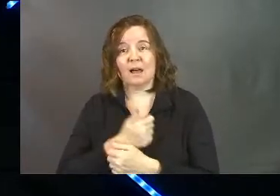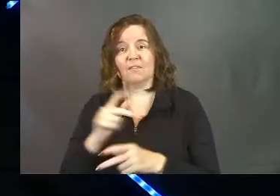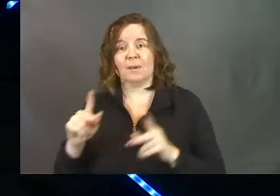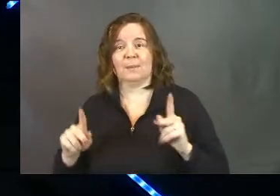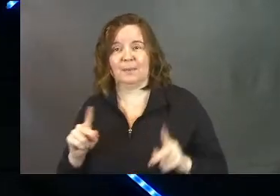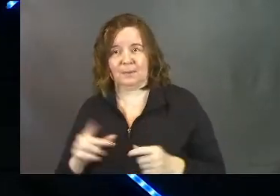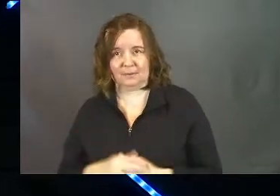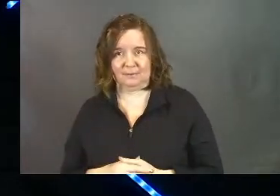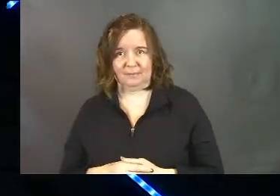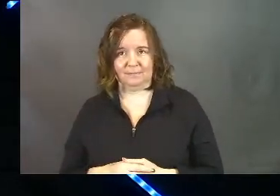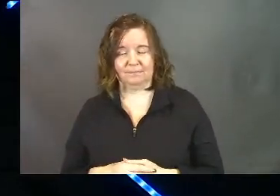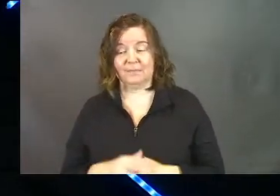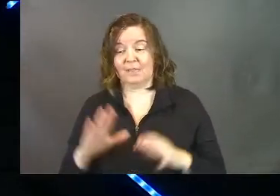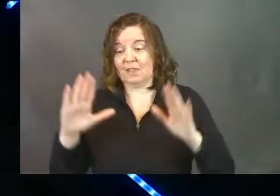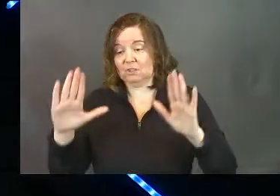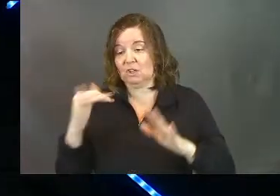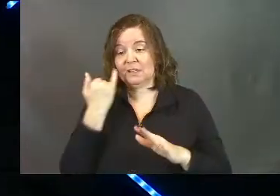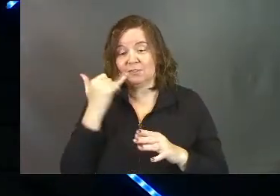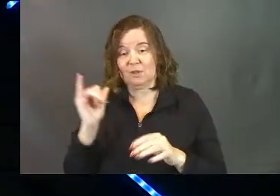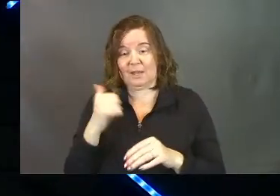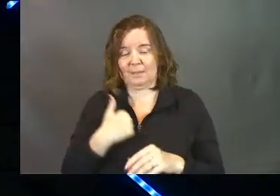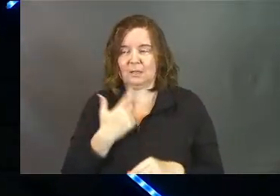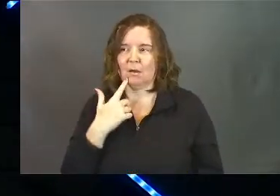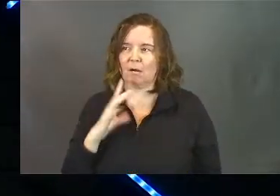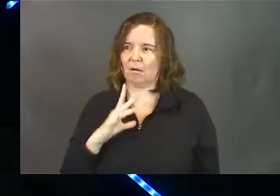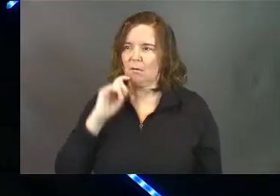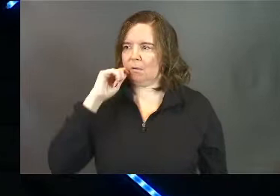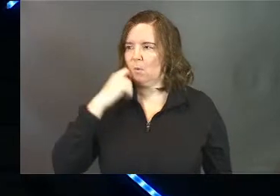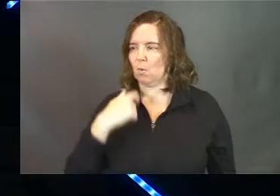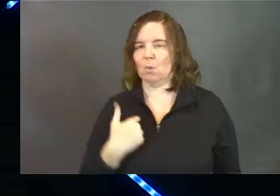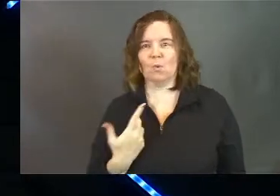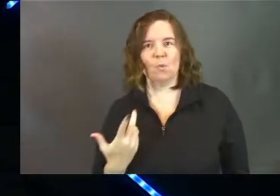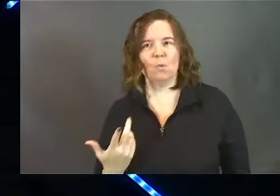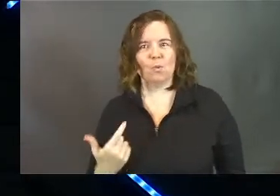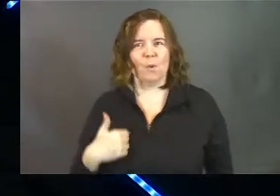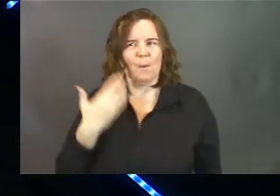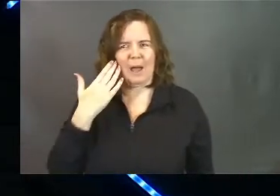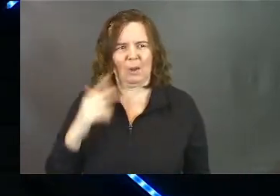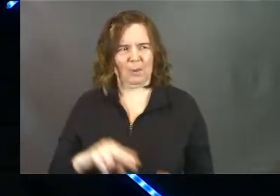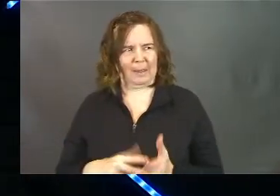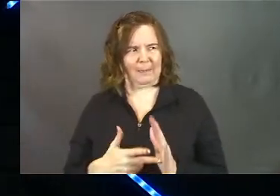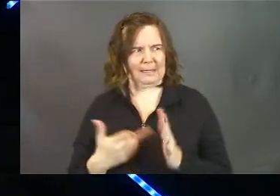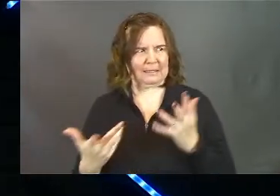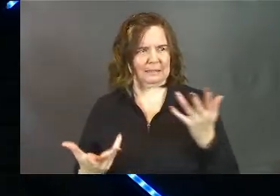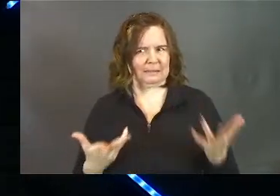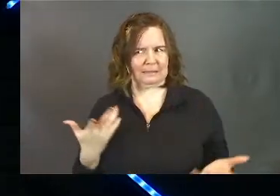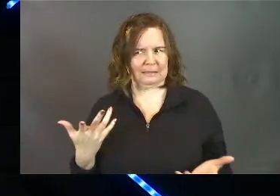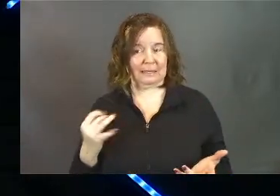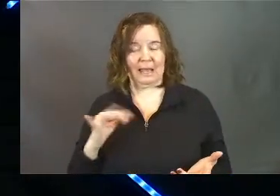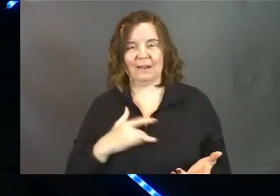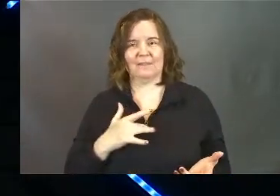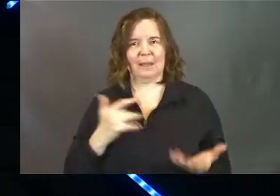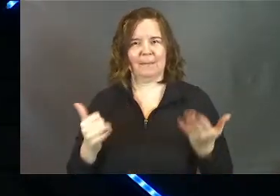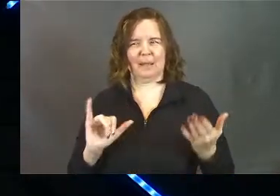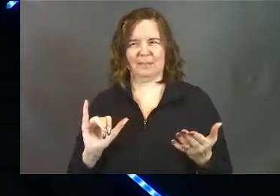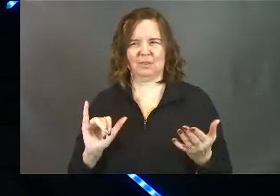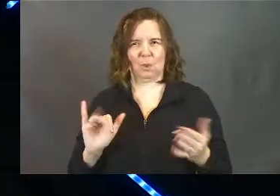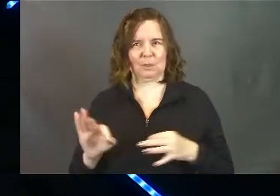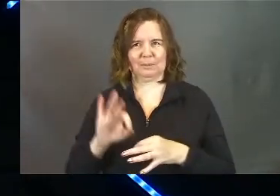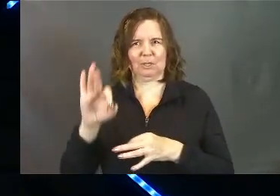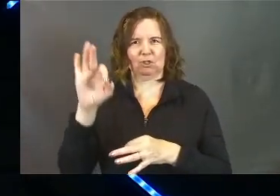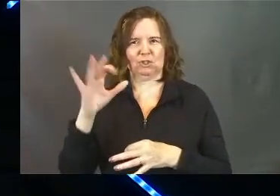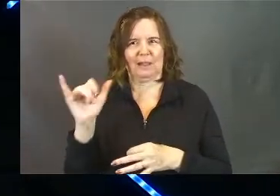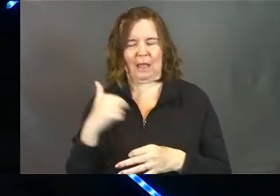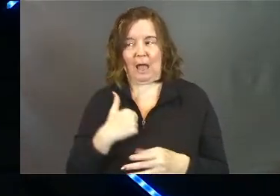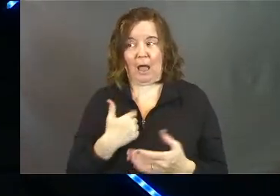people. And that's awesome. And if you're like me, you go, that's so cool. I don't know what that means, though. And it feels maybe like sort of spiritual.